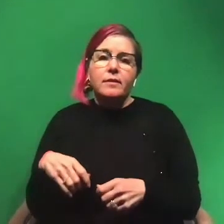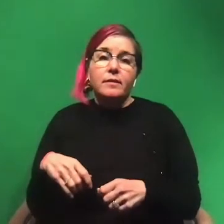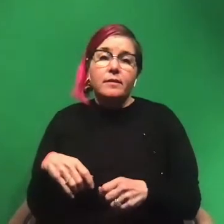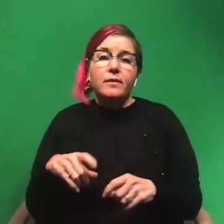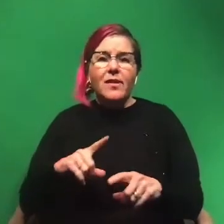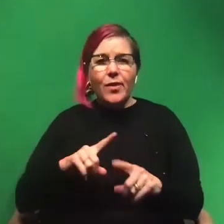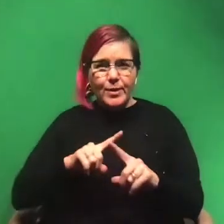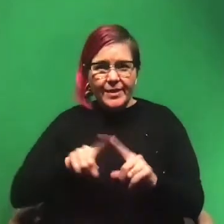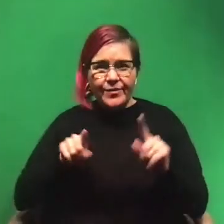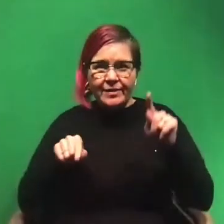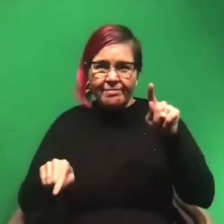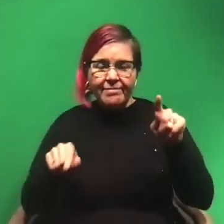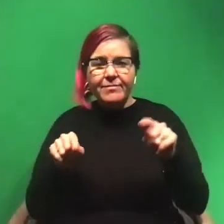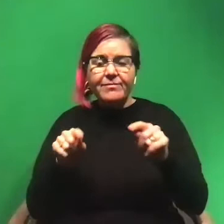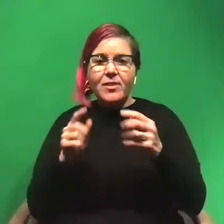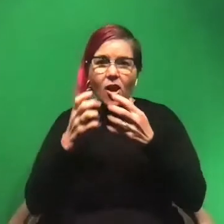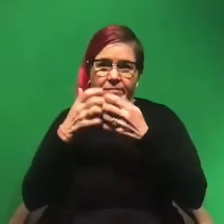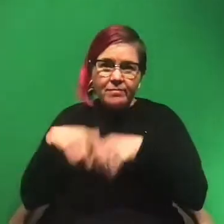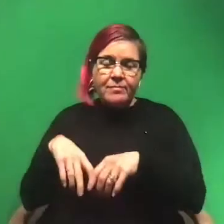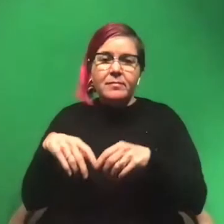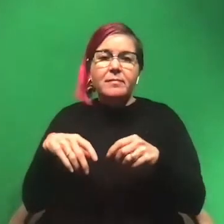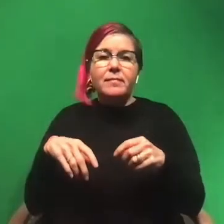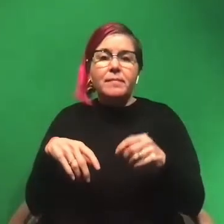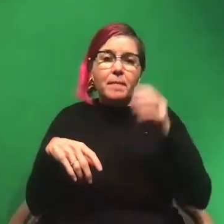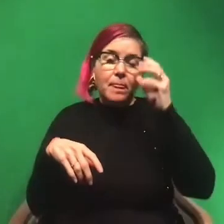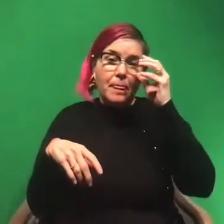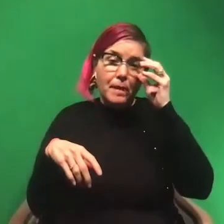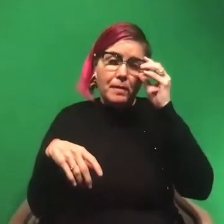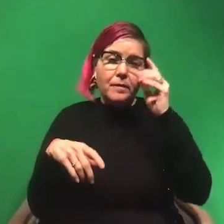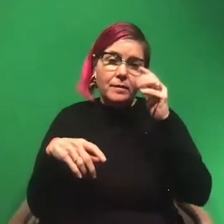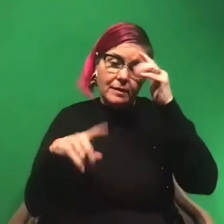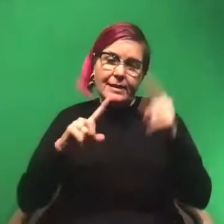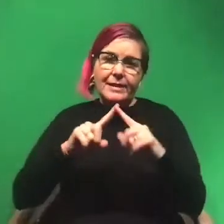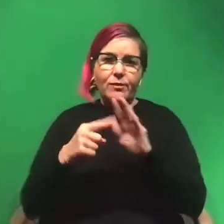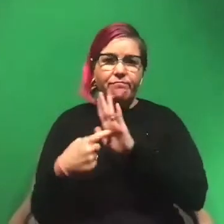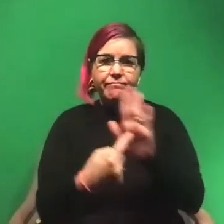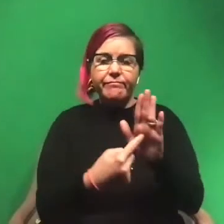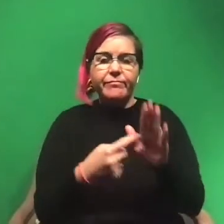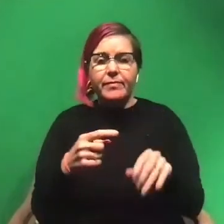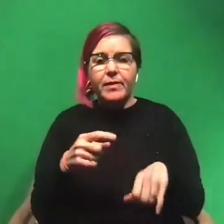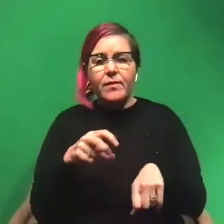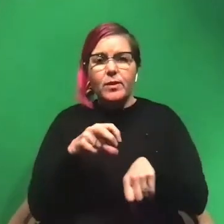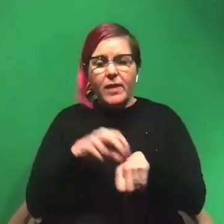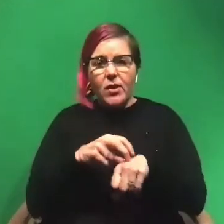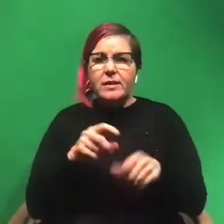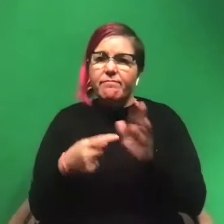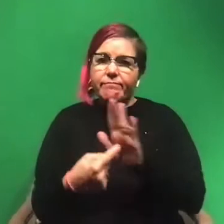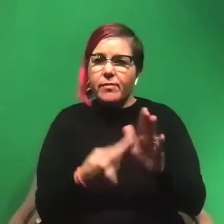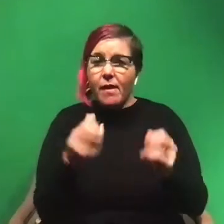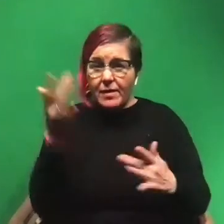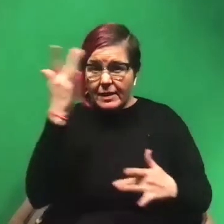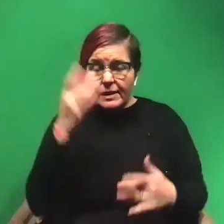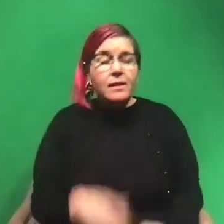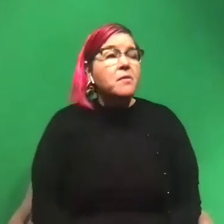differences come together into different manifestations of what we call disease. Great, thank